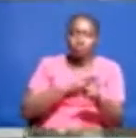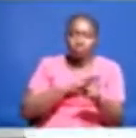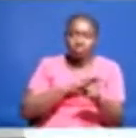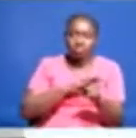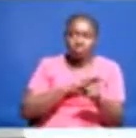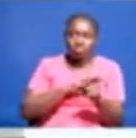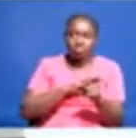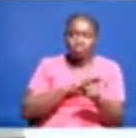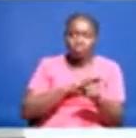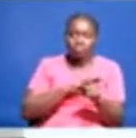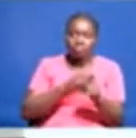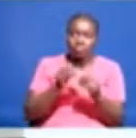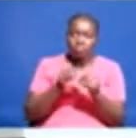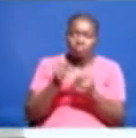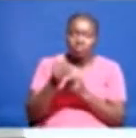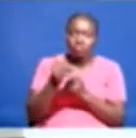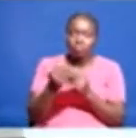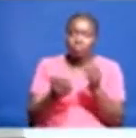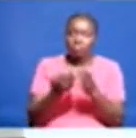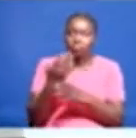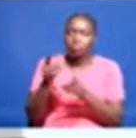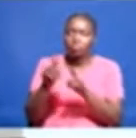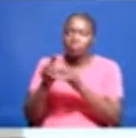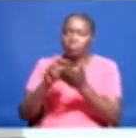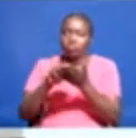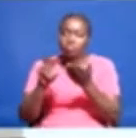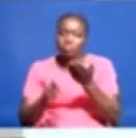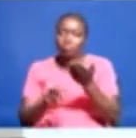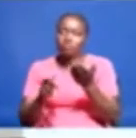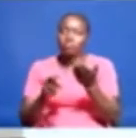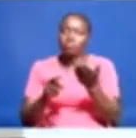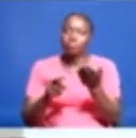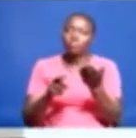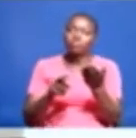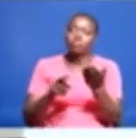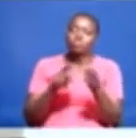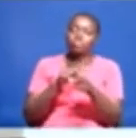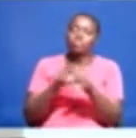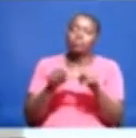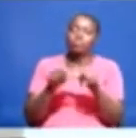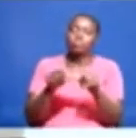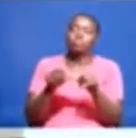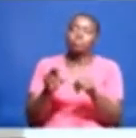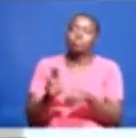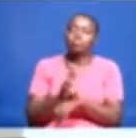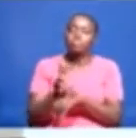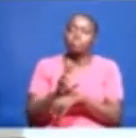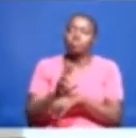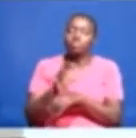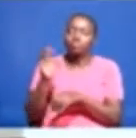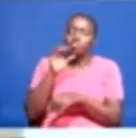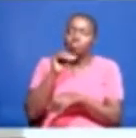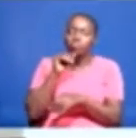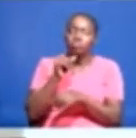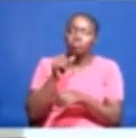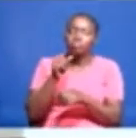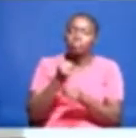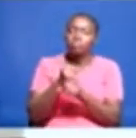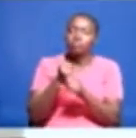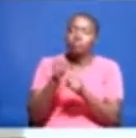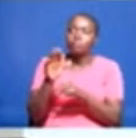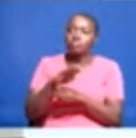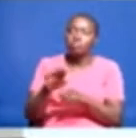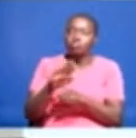going forward. Also seen a reduction in costs while we continue to deploy our costs from non-productive areas to productive